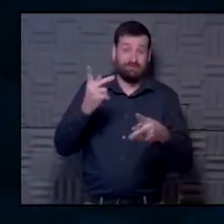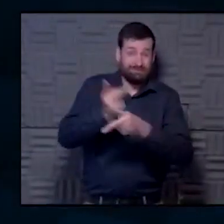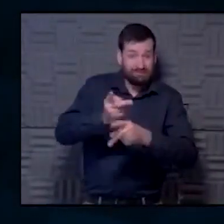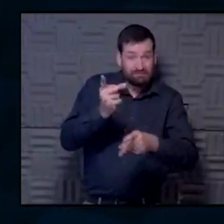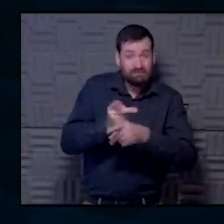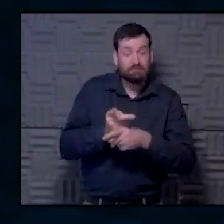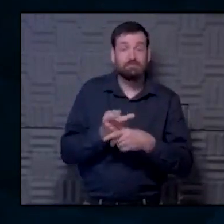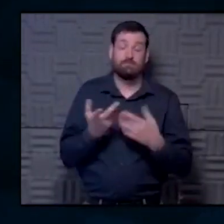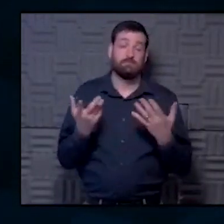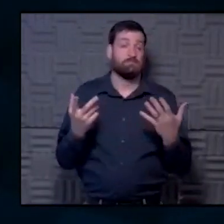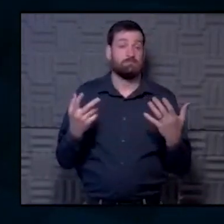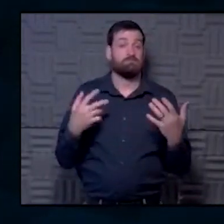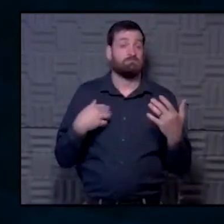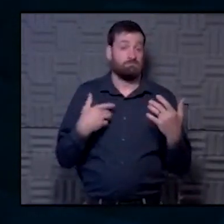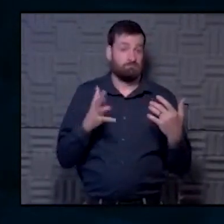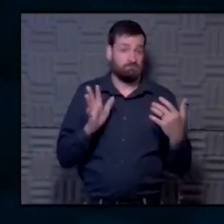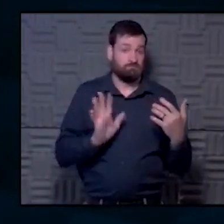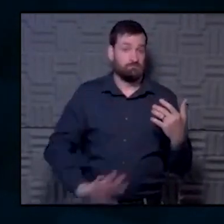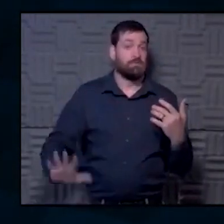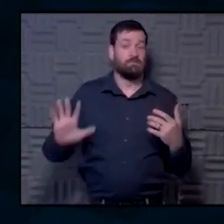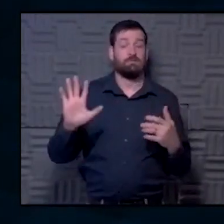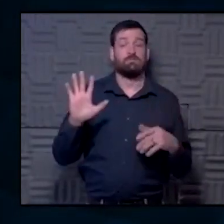not, we have about